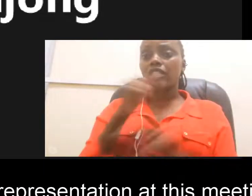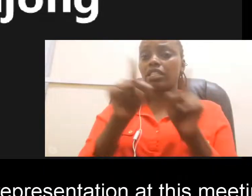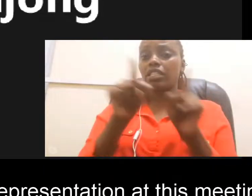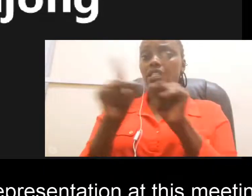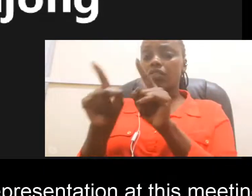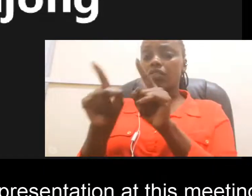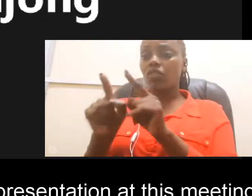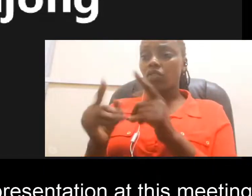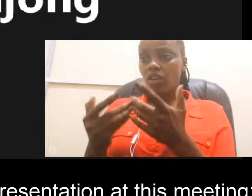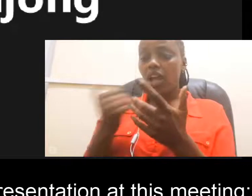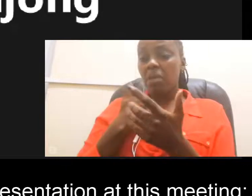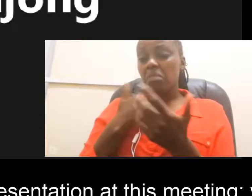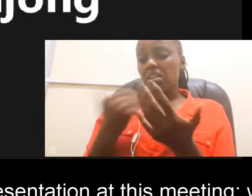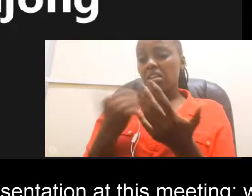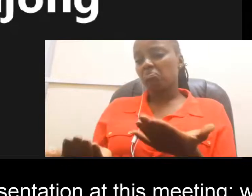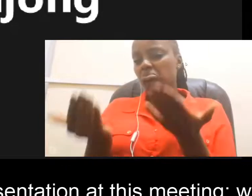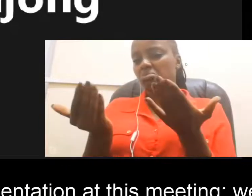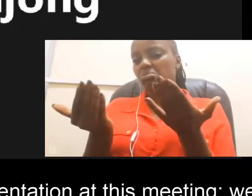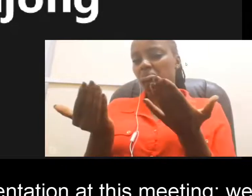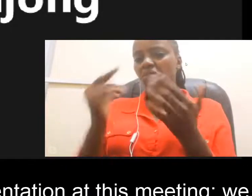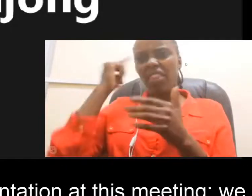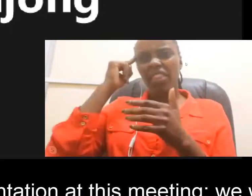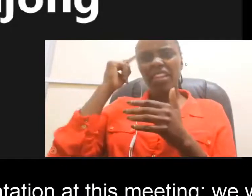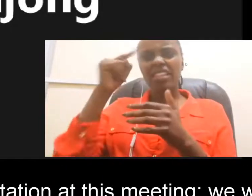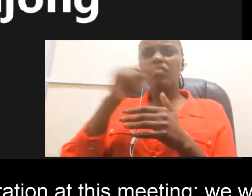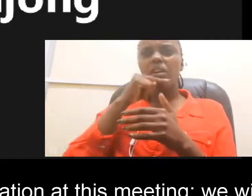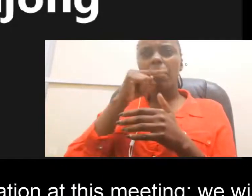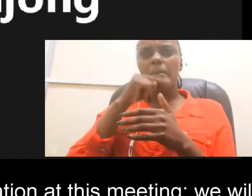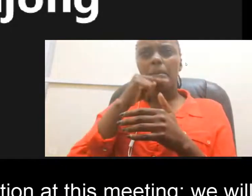exerted, or I think he meant